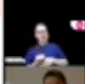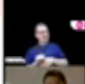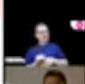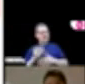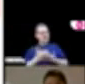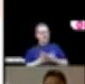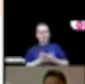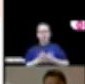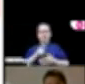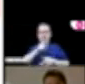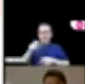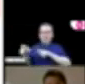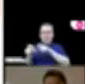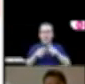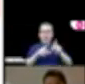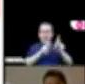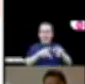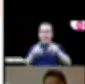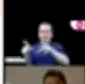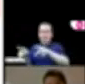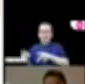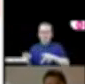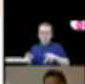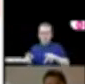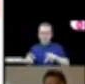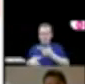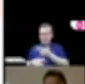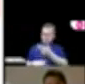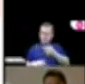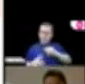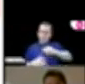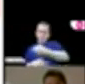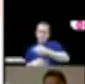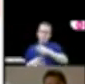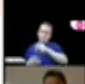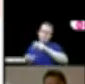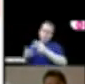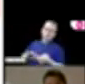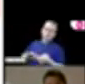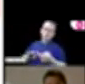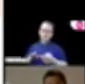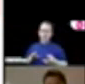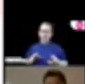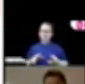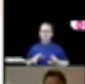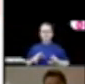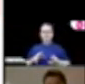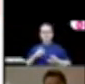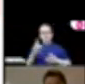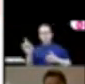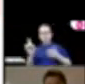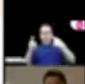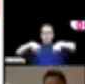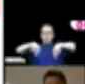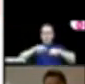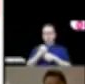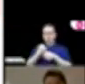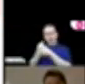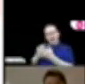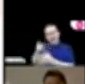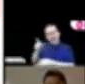being killed. It is allowed, but people are still being killed. What are we doing about it? You know,